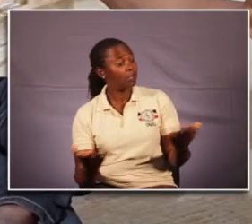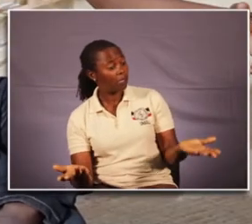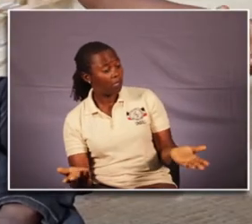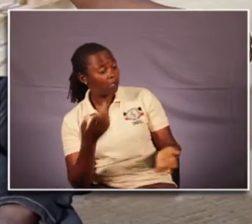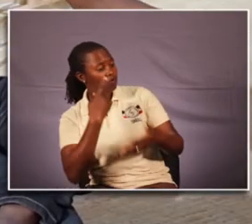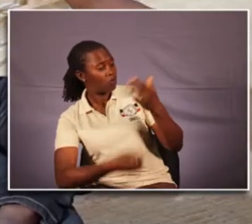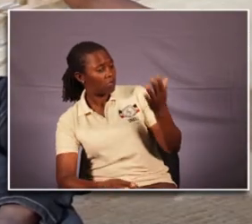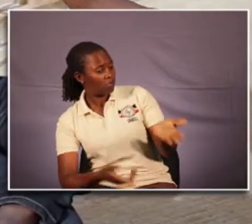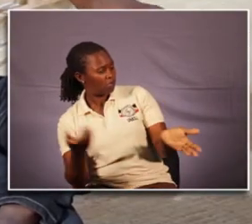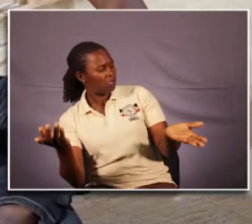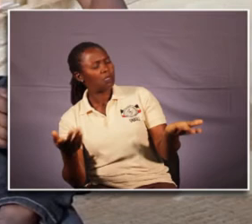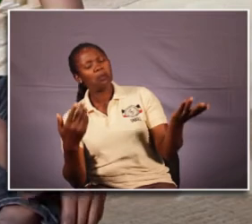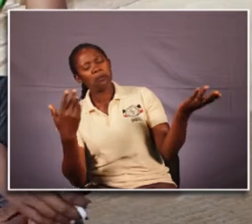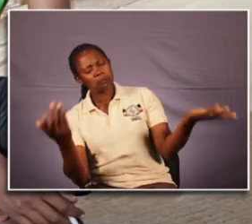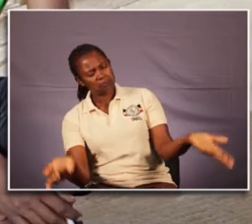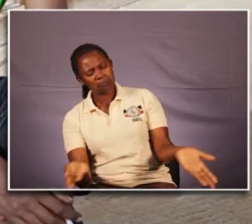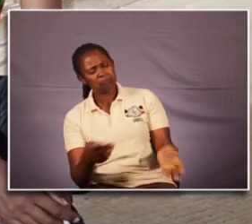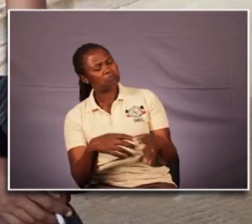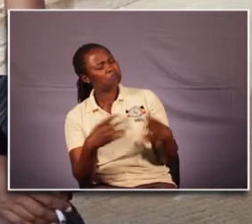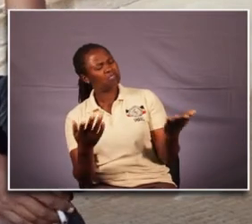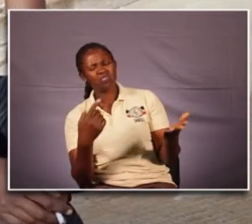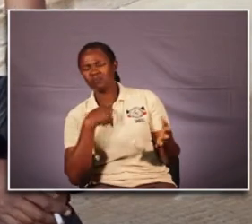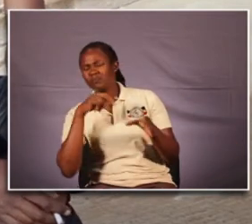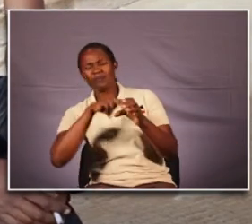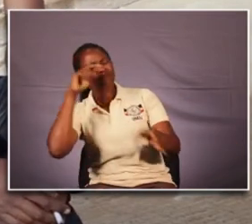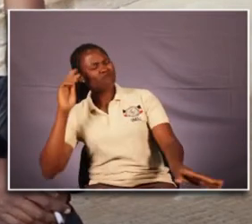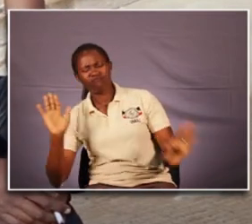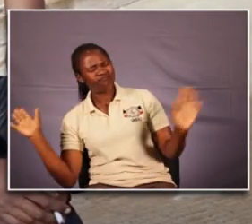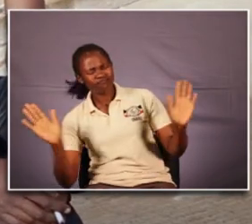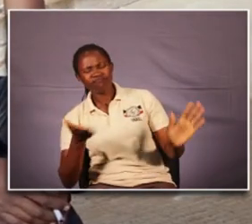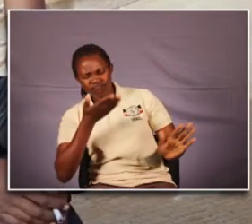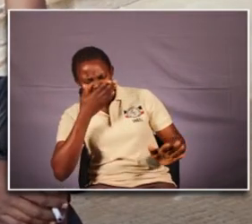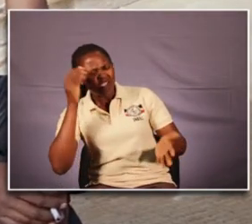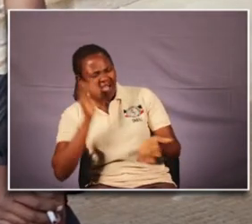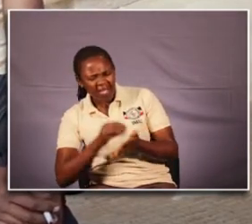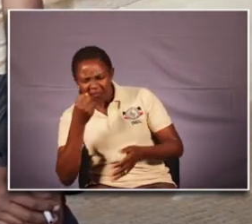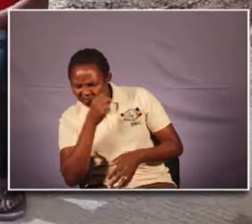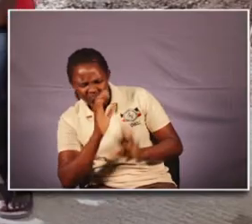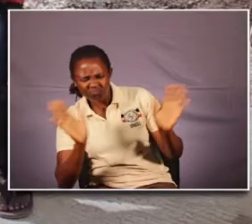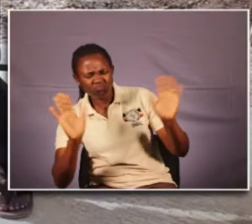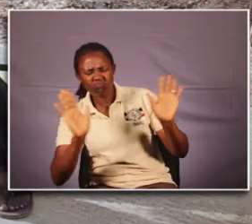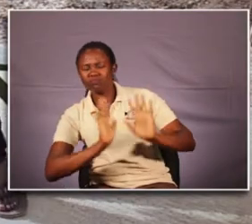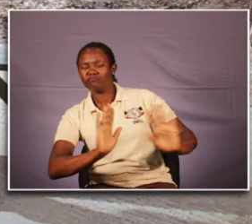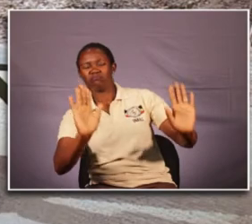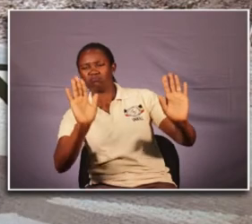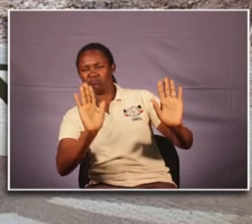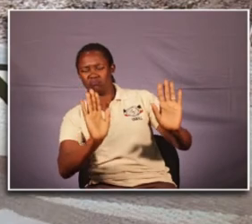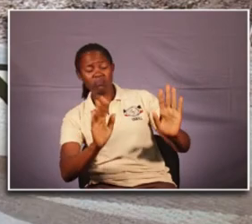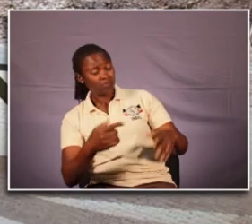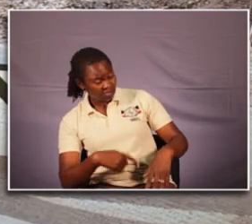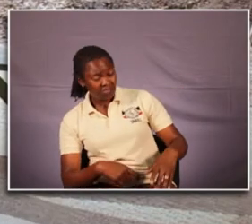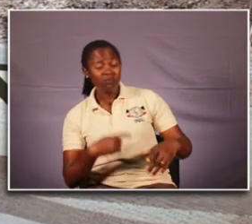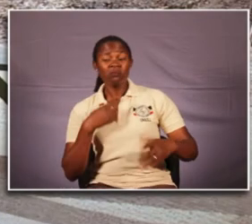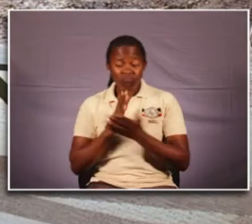So? I went out. No more drugs, no more parties, no more hanging out with you guys. What?